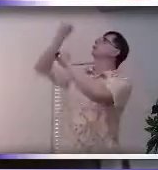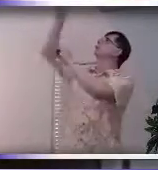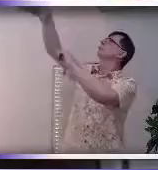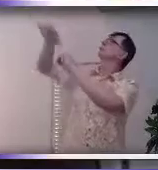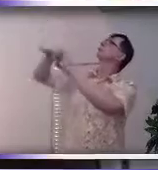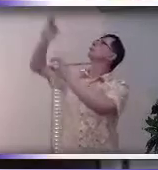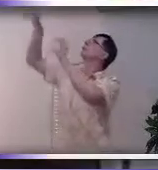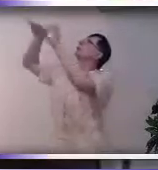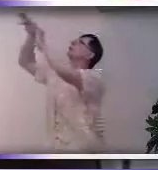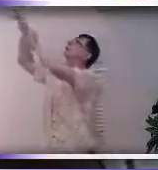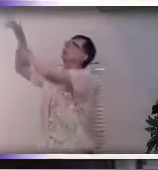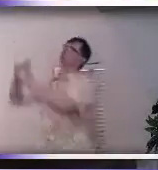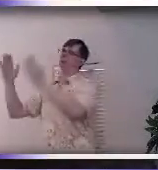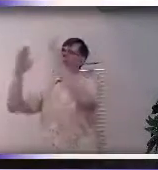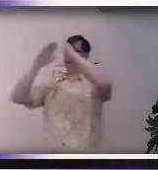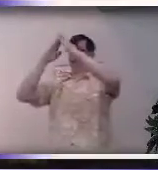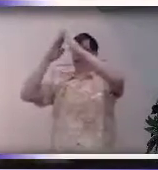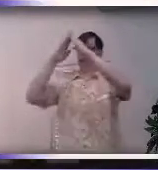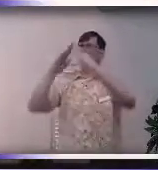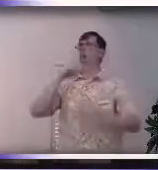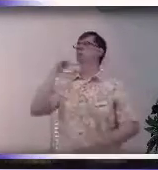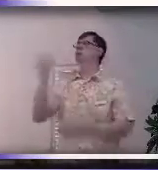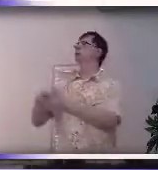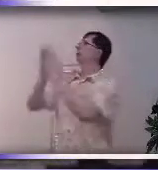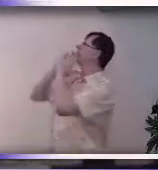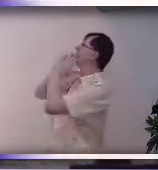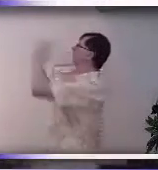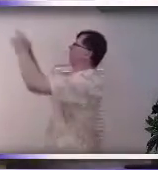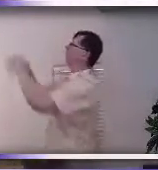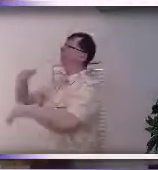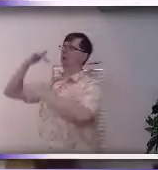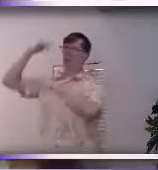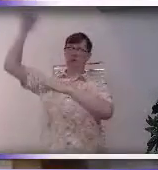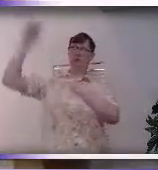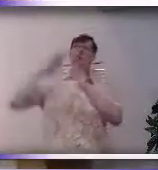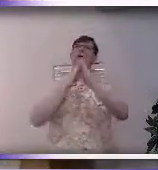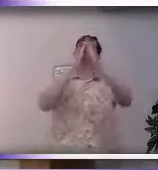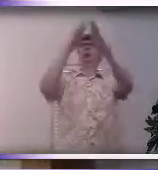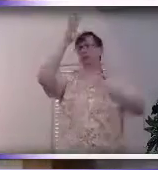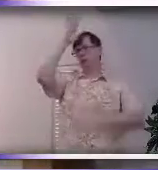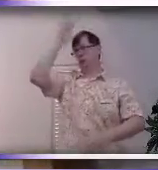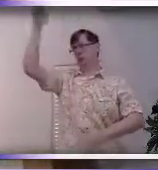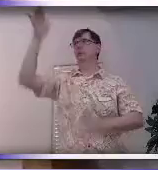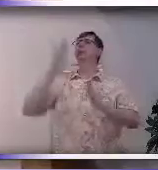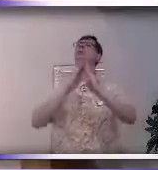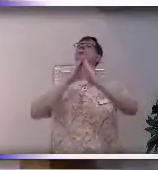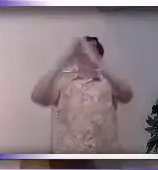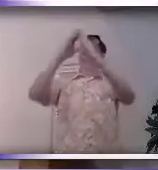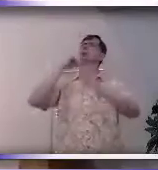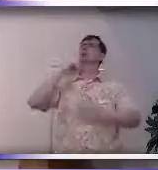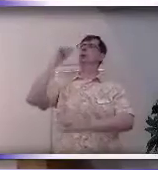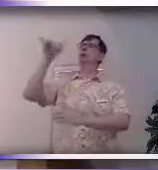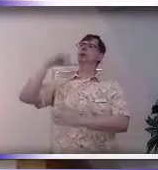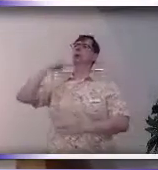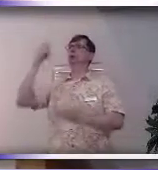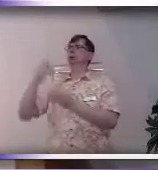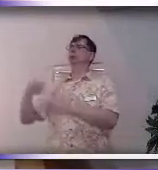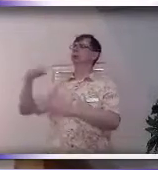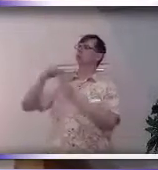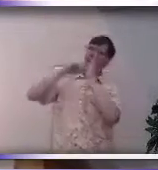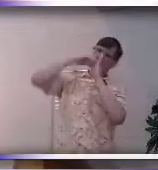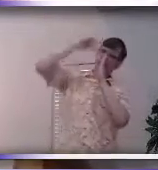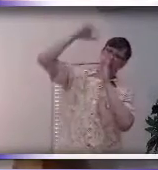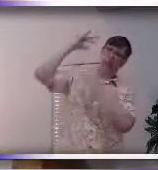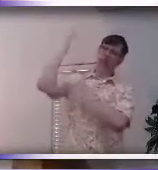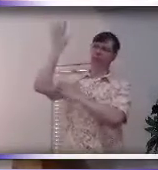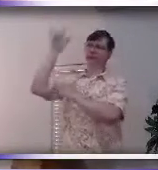home. Now, you can call that heavenly home the Father's house, you can call it nirvana, you can call it enlightenment,